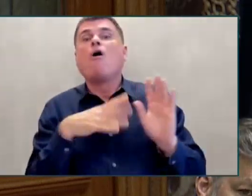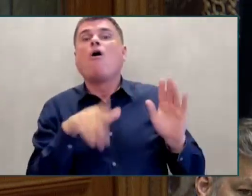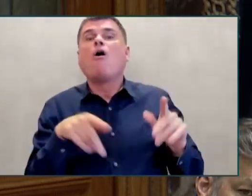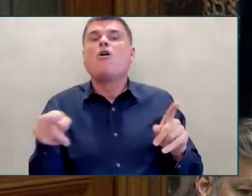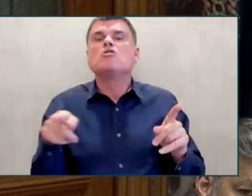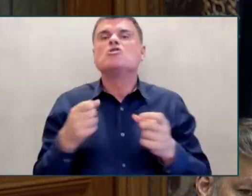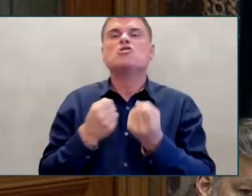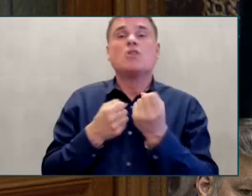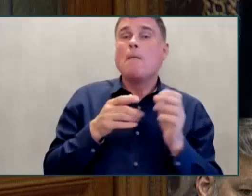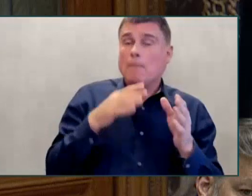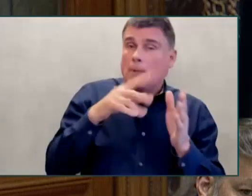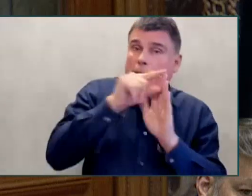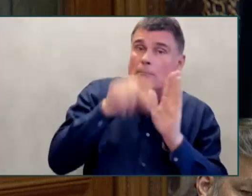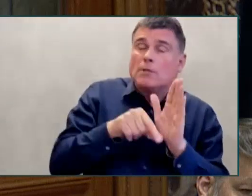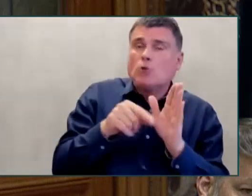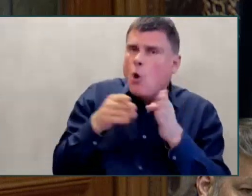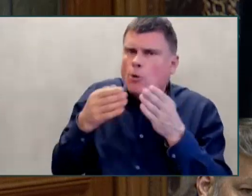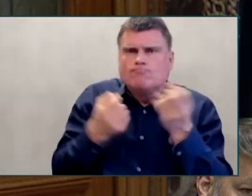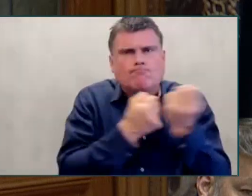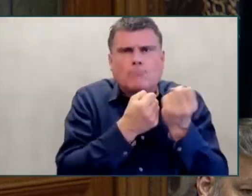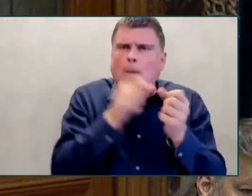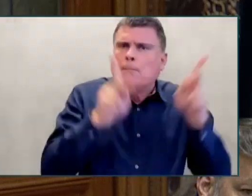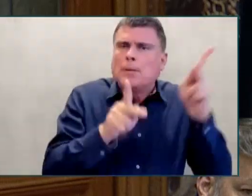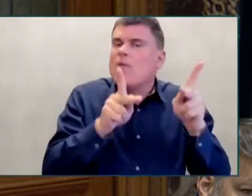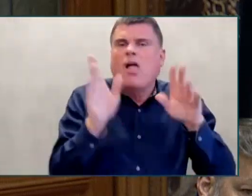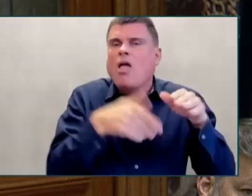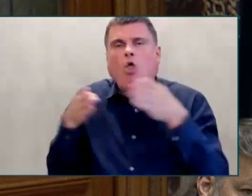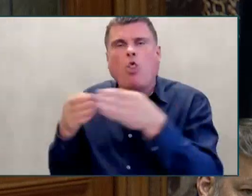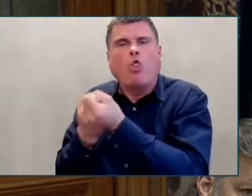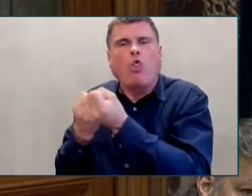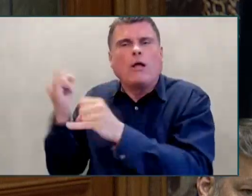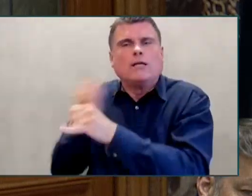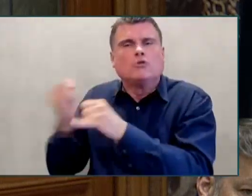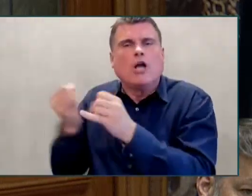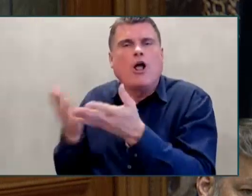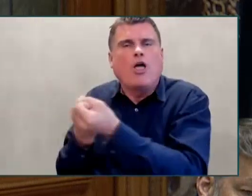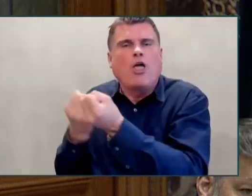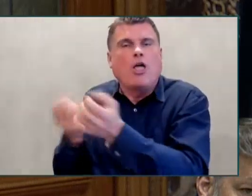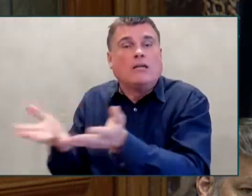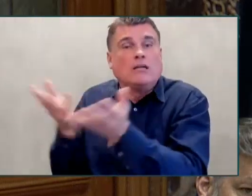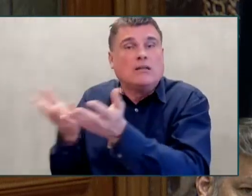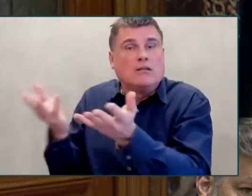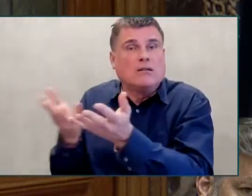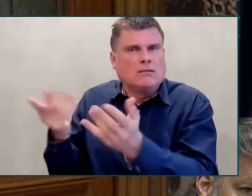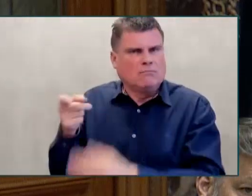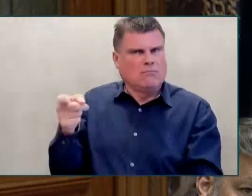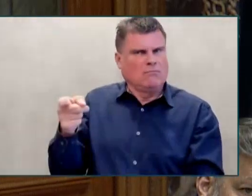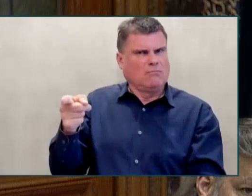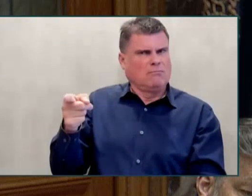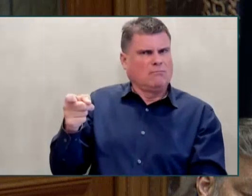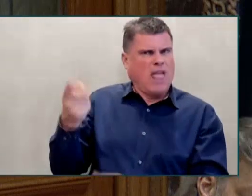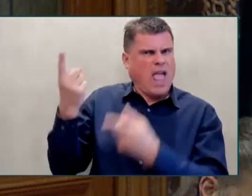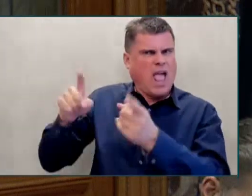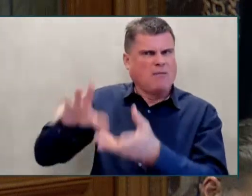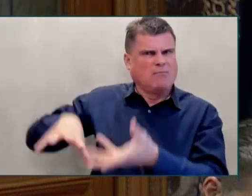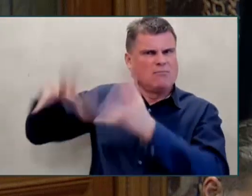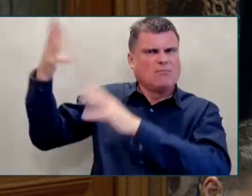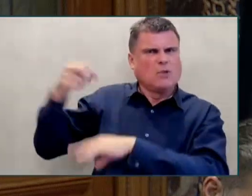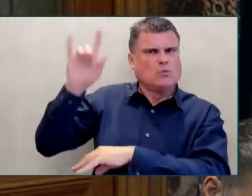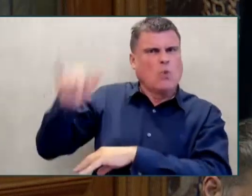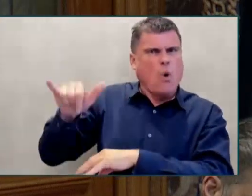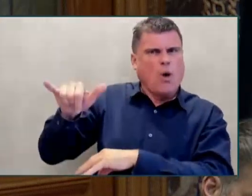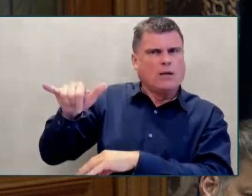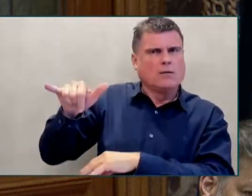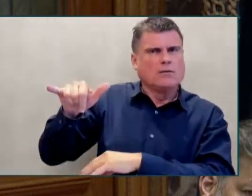in Canadian history. We currently are home to the largest pollution of a watershed in North America in the Elk